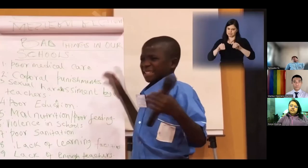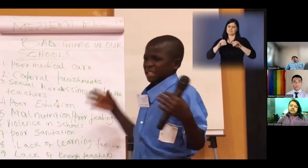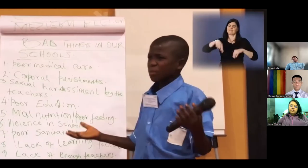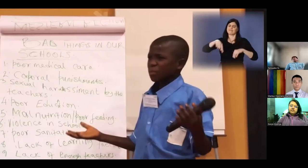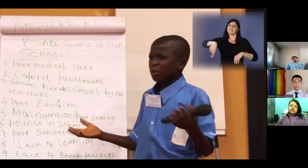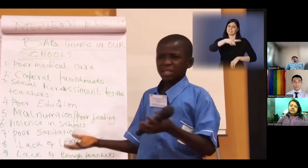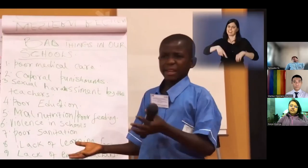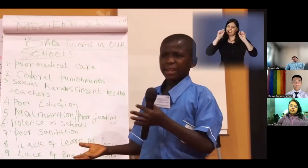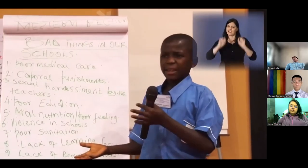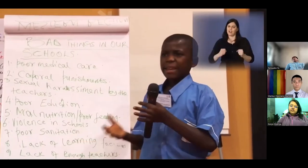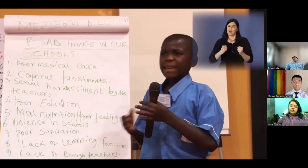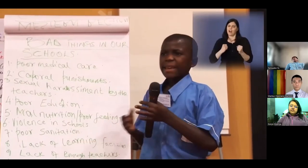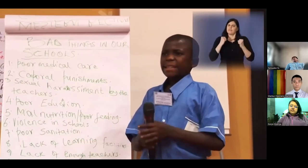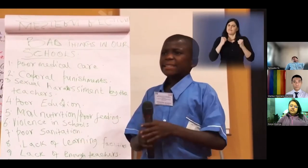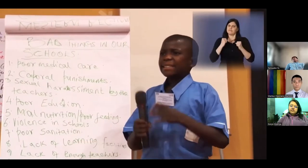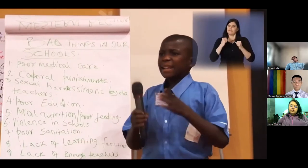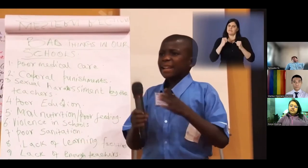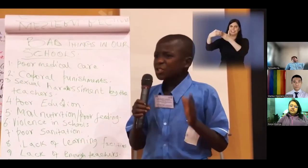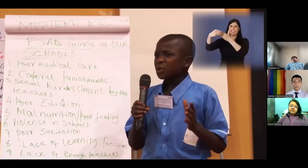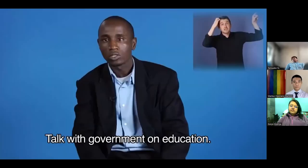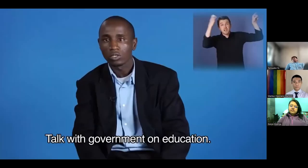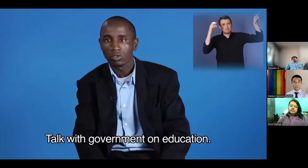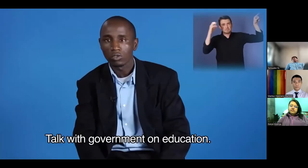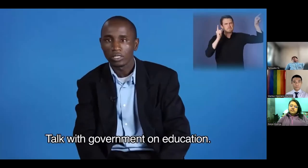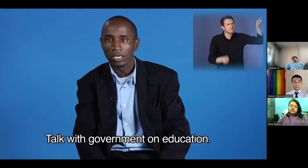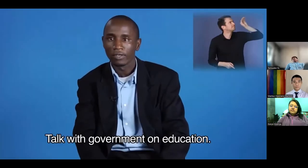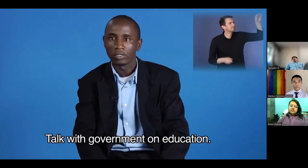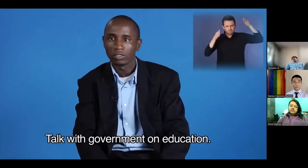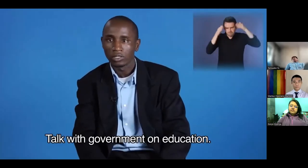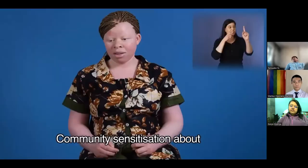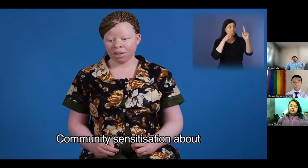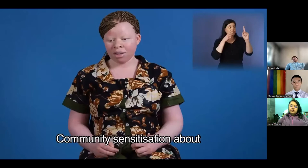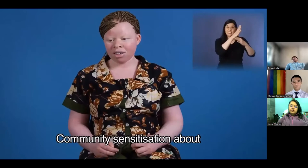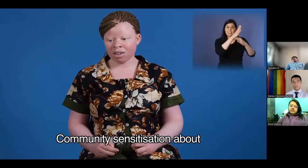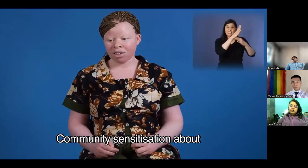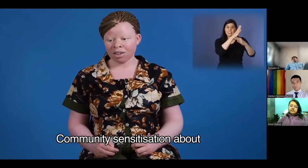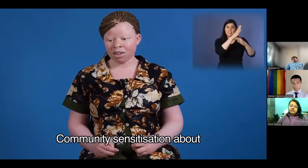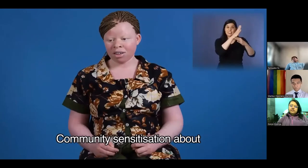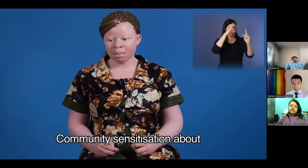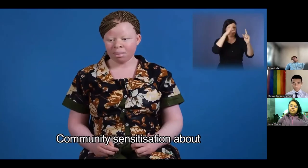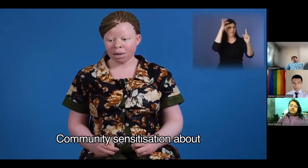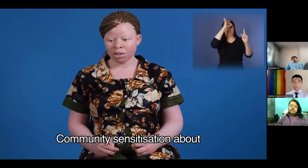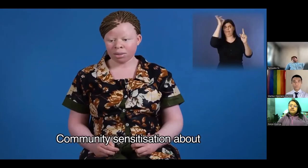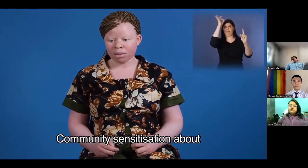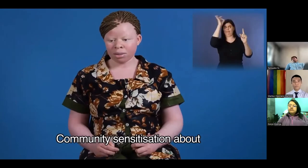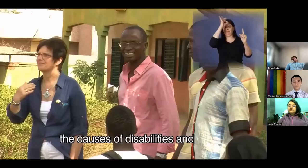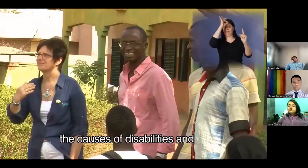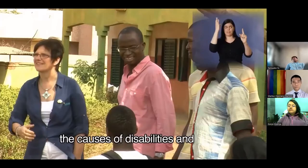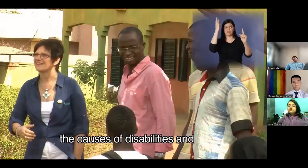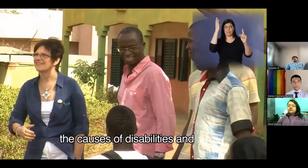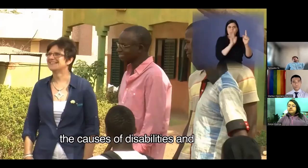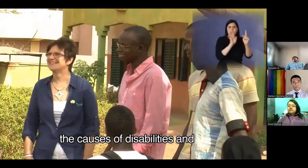Talk with government on education. Community sensitization about causes of disabilities